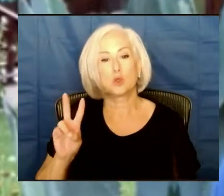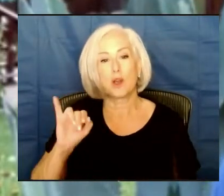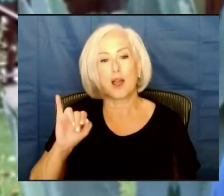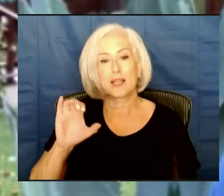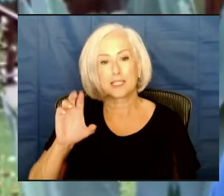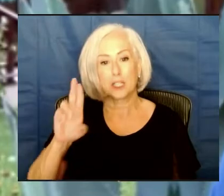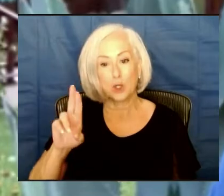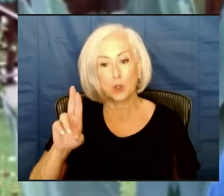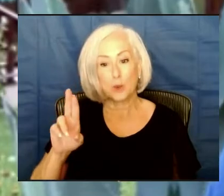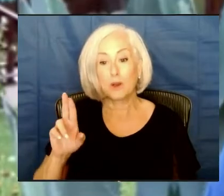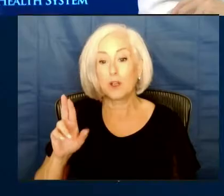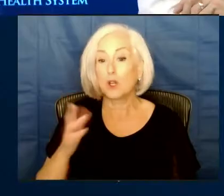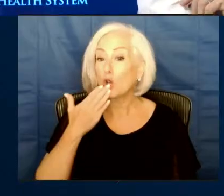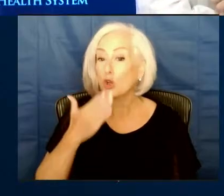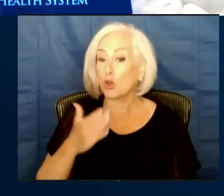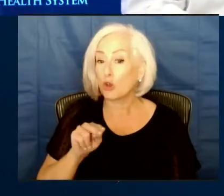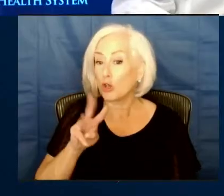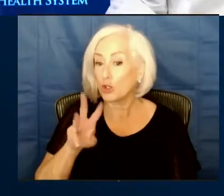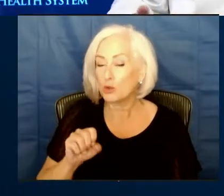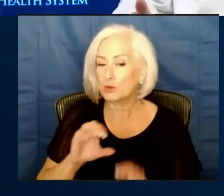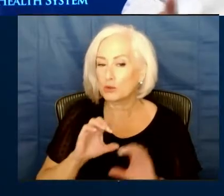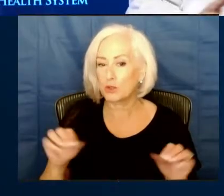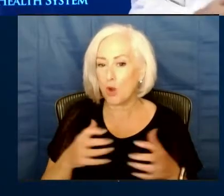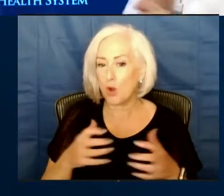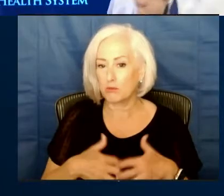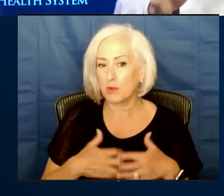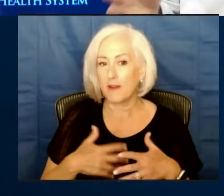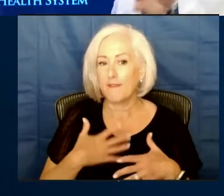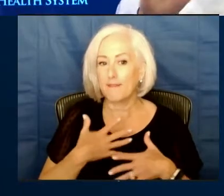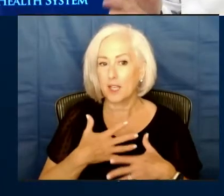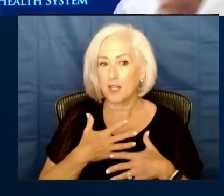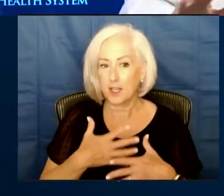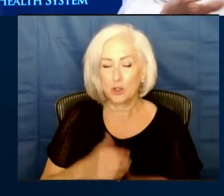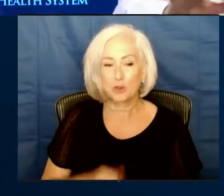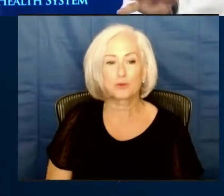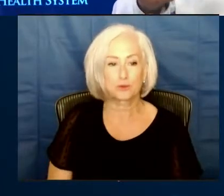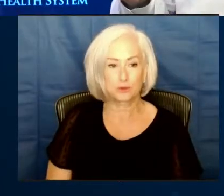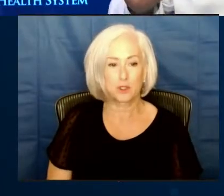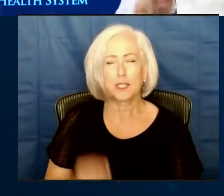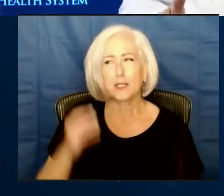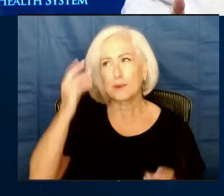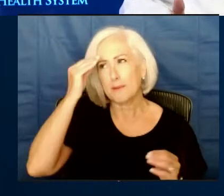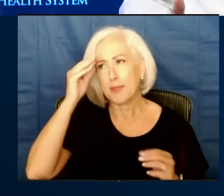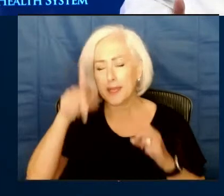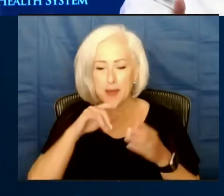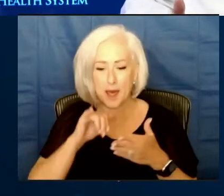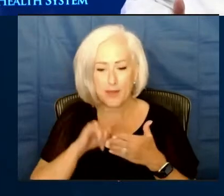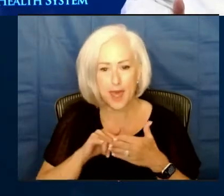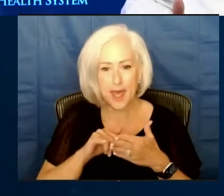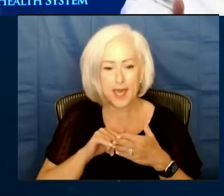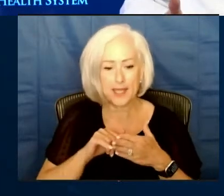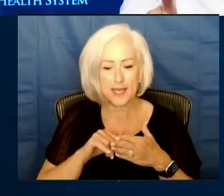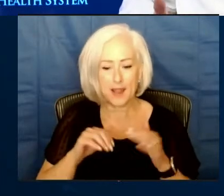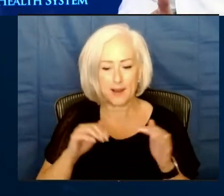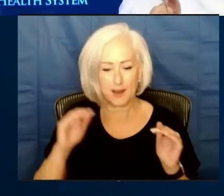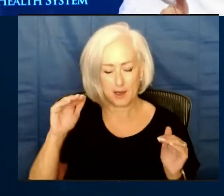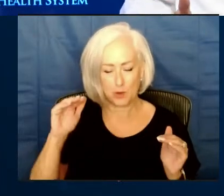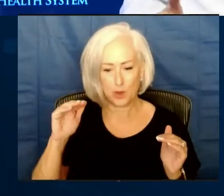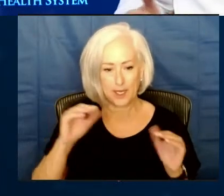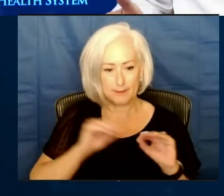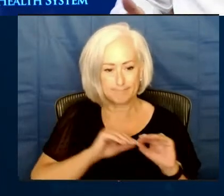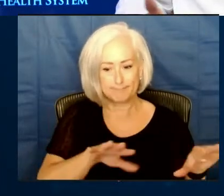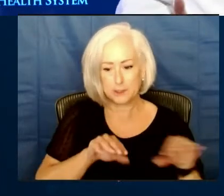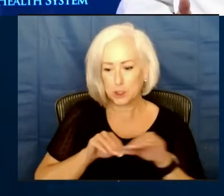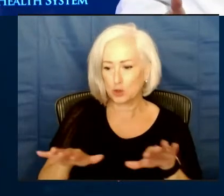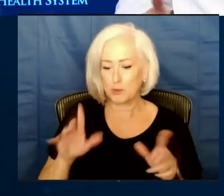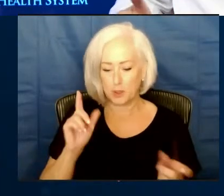ventilator. So, but the overall number, I mean, we think about it and we distribute the changes a little bit across time. 17, I